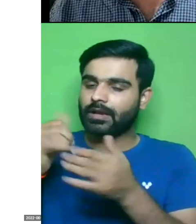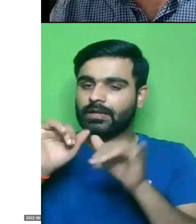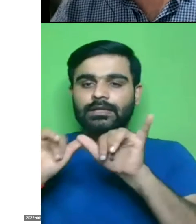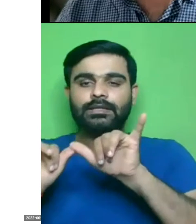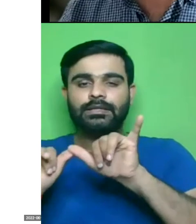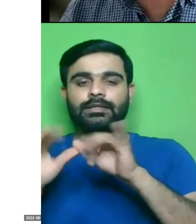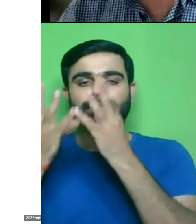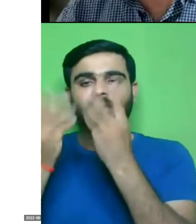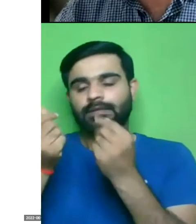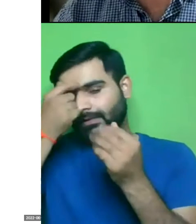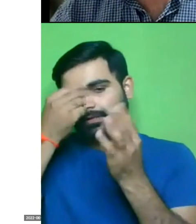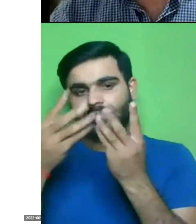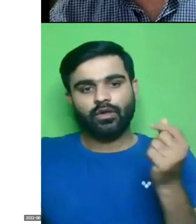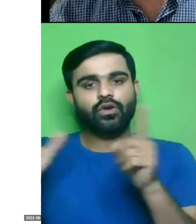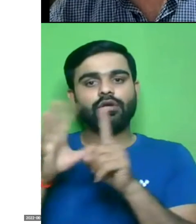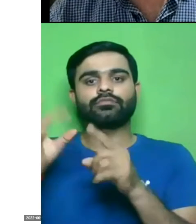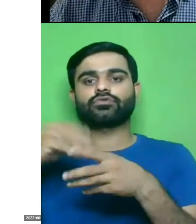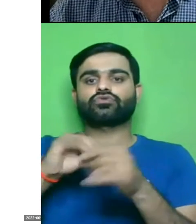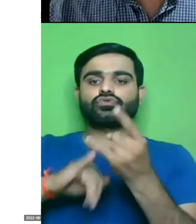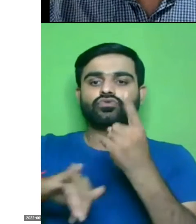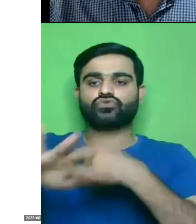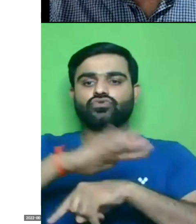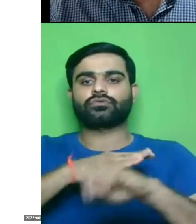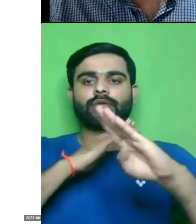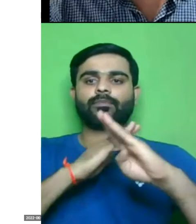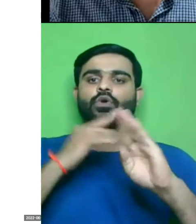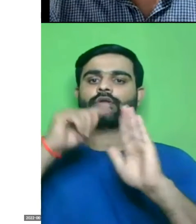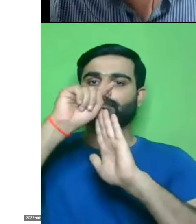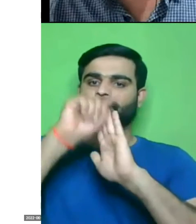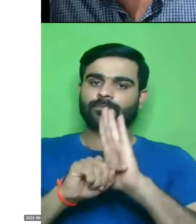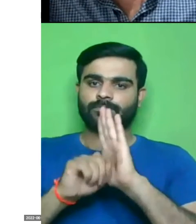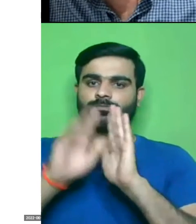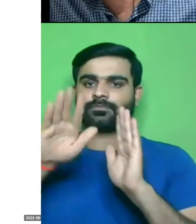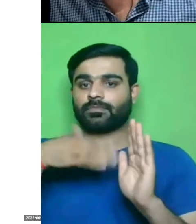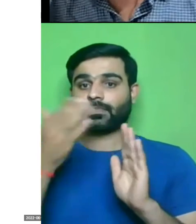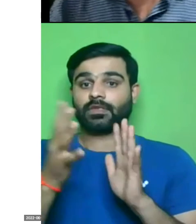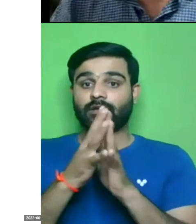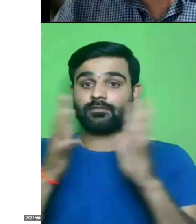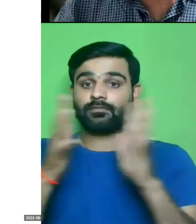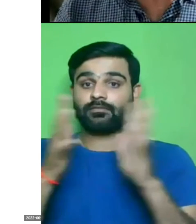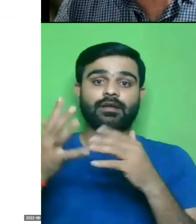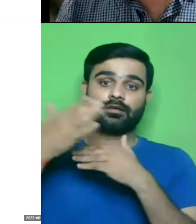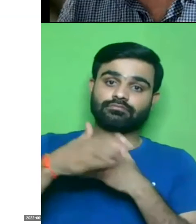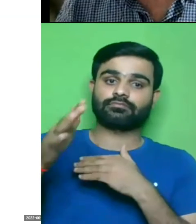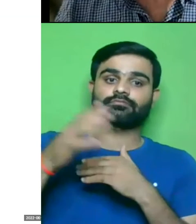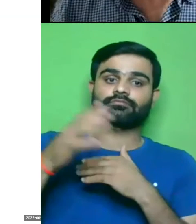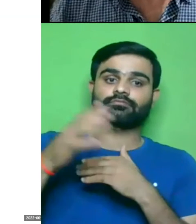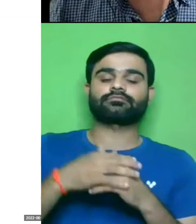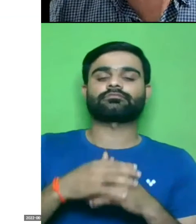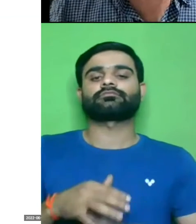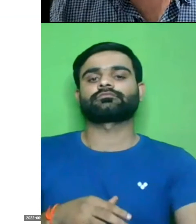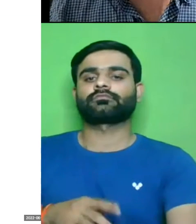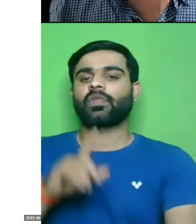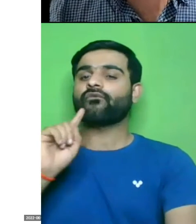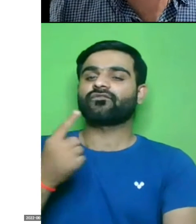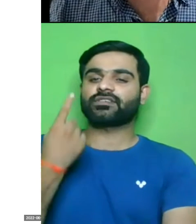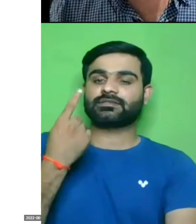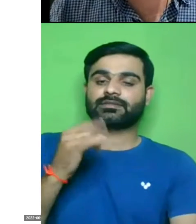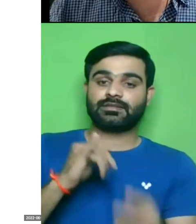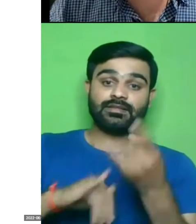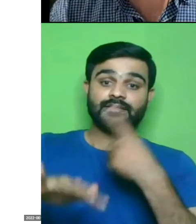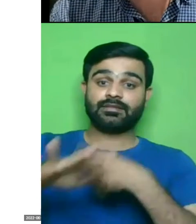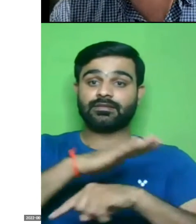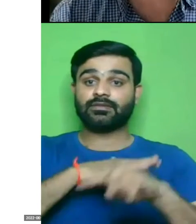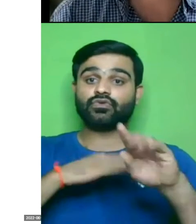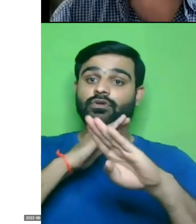want to determine social protection policy. So the big takeaways are, one, social protection